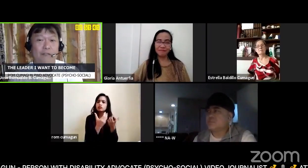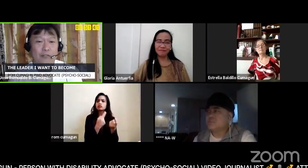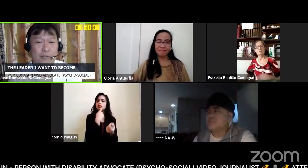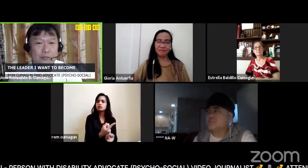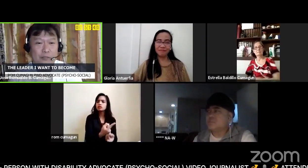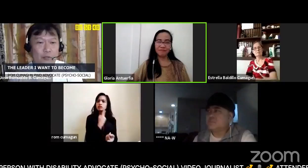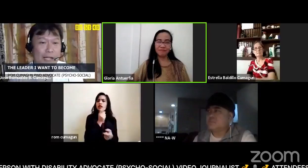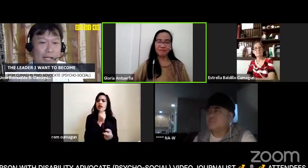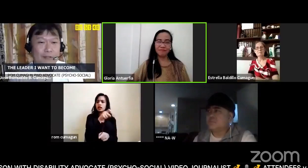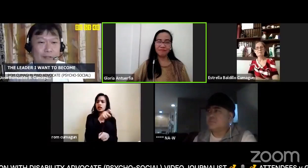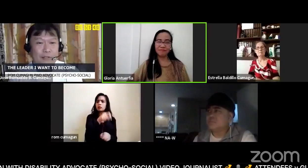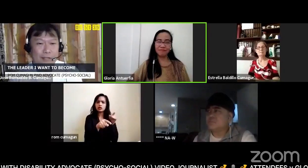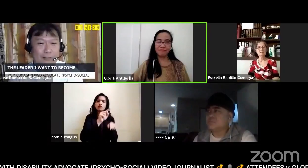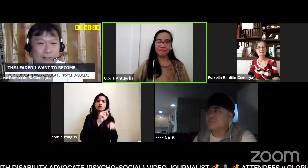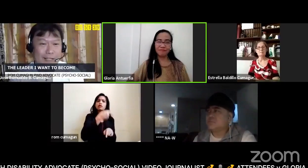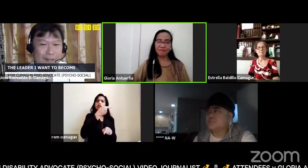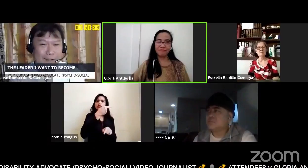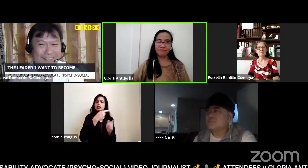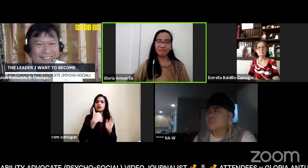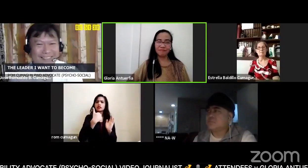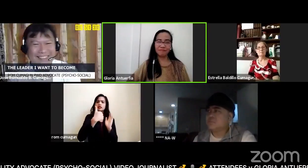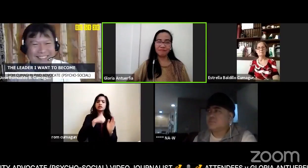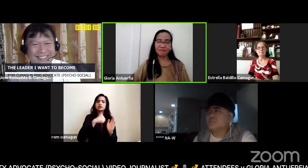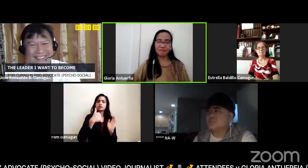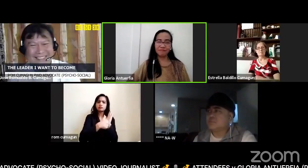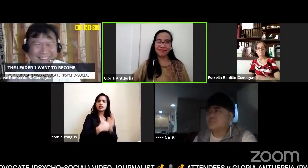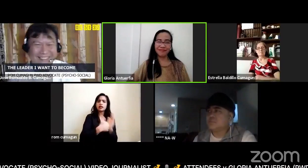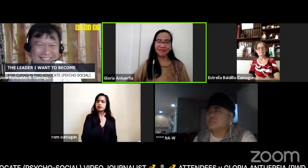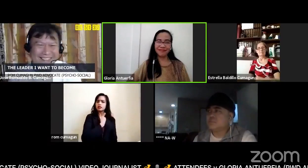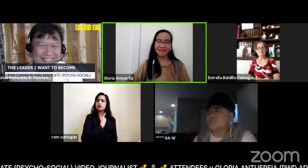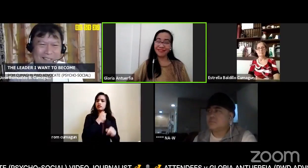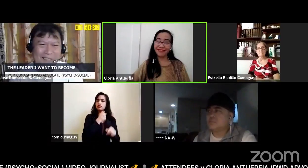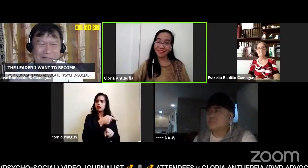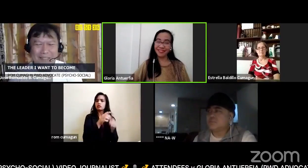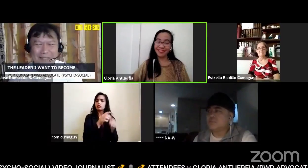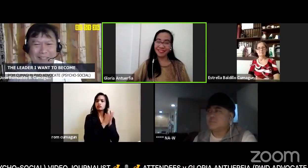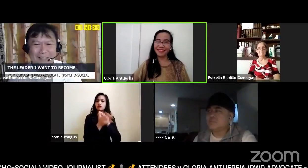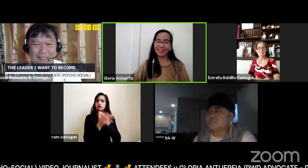you have to be the first person to elect yourself as the leader.